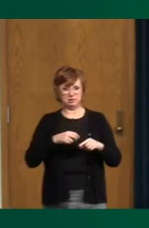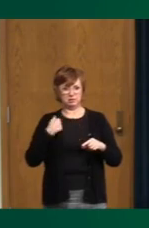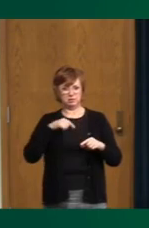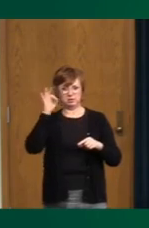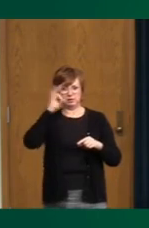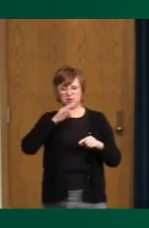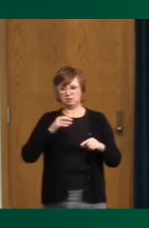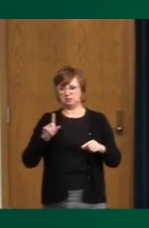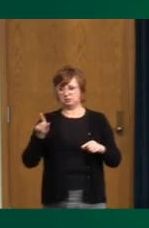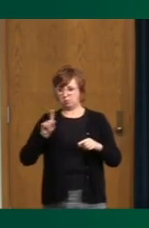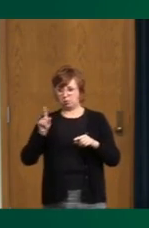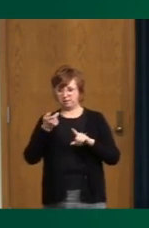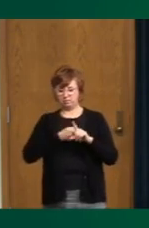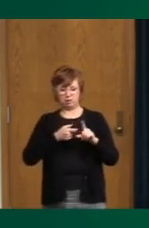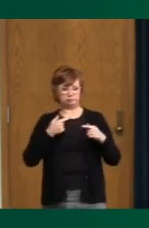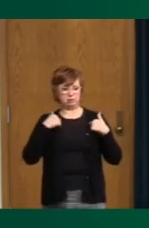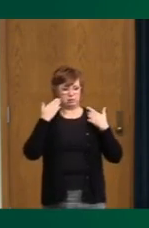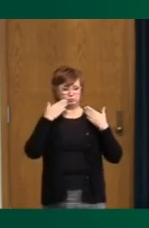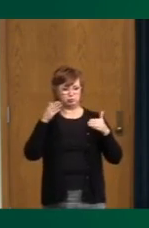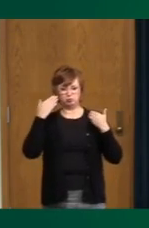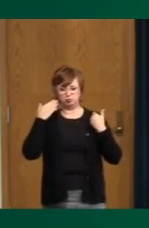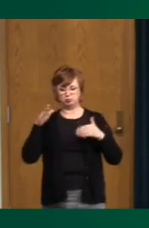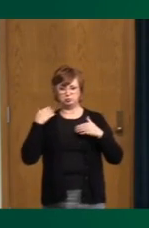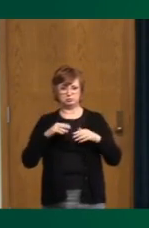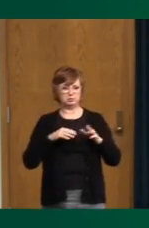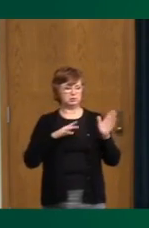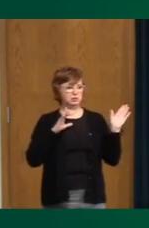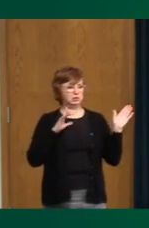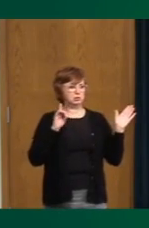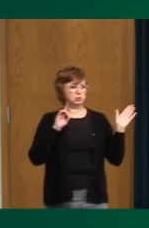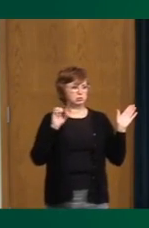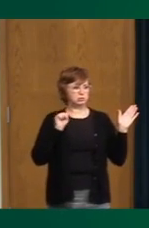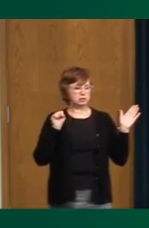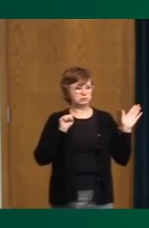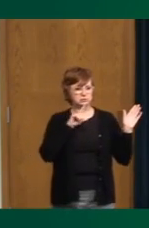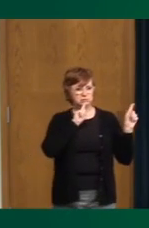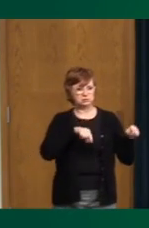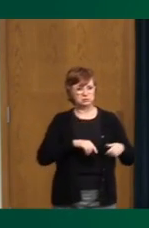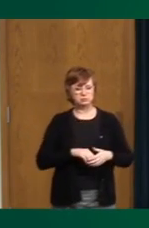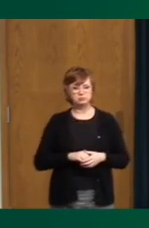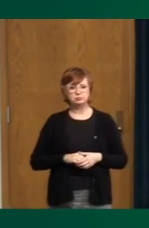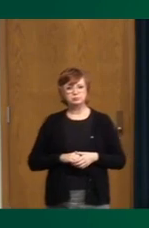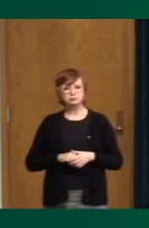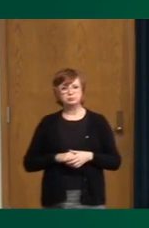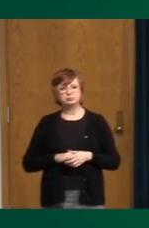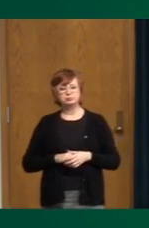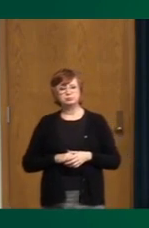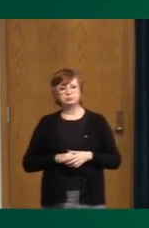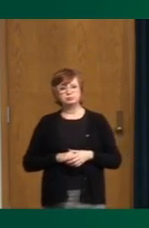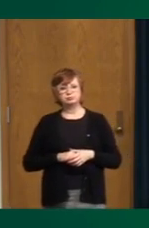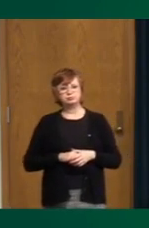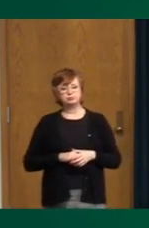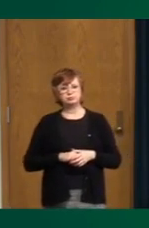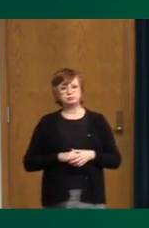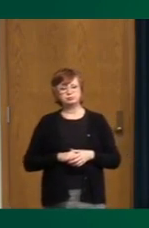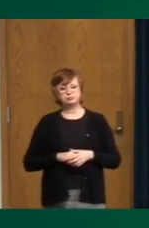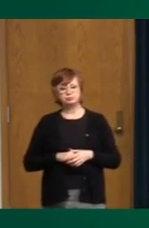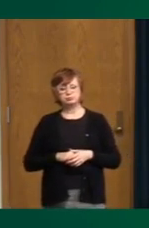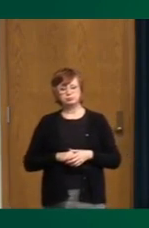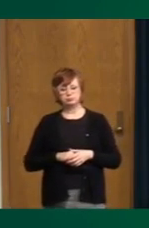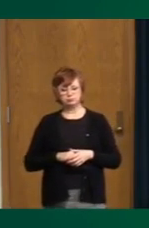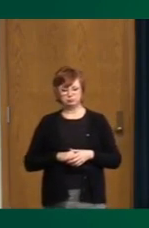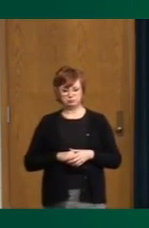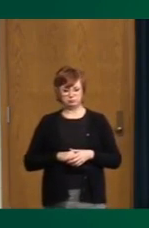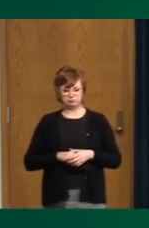where hundreds of cases are coming from? Yeah, so I think the way this works is that if you have